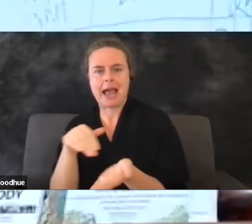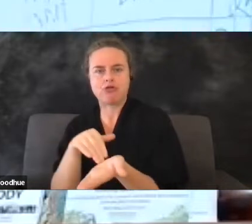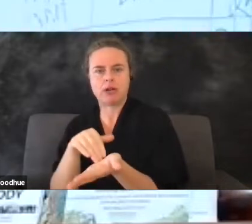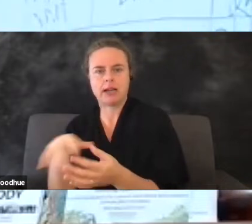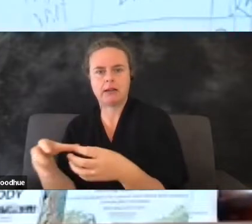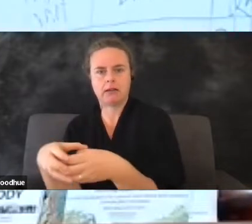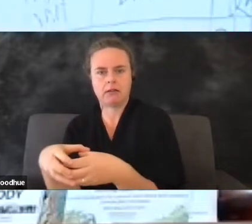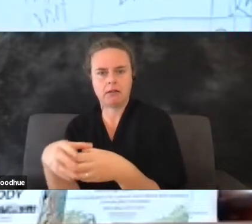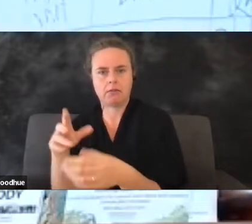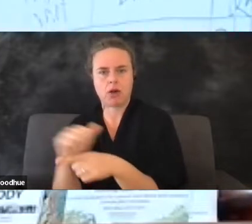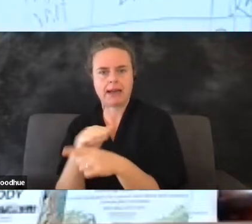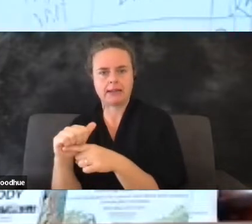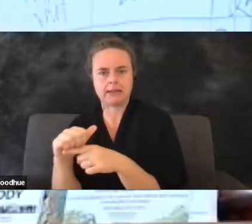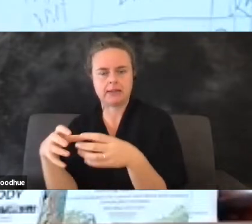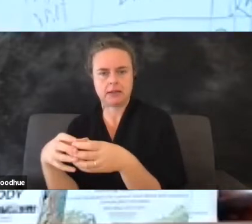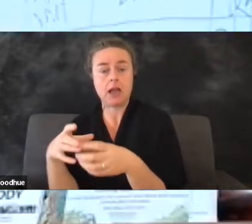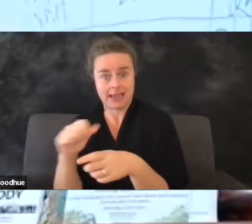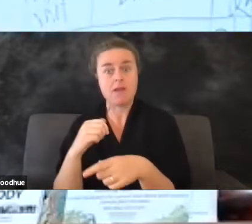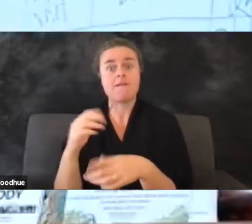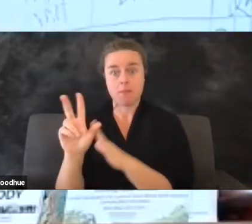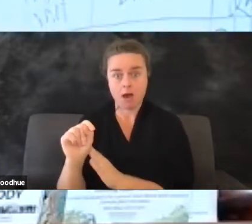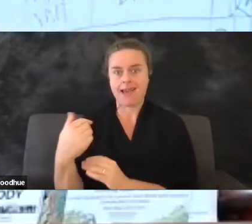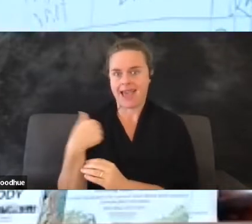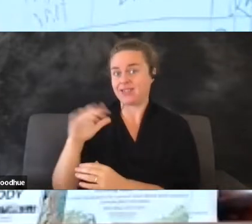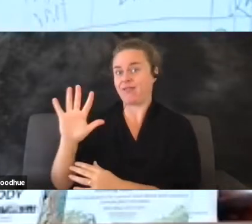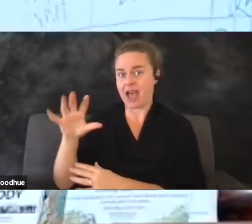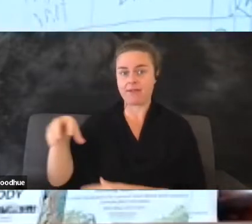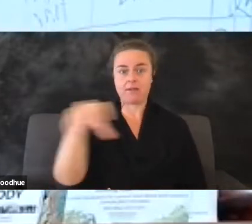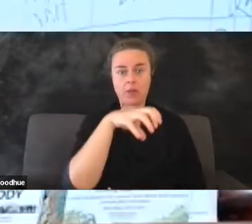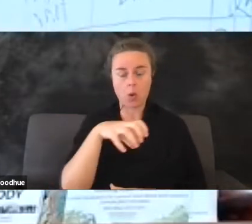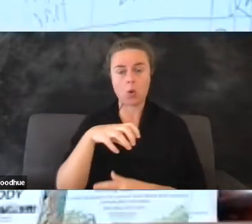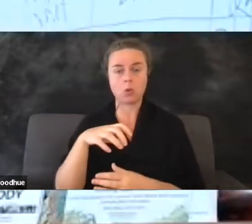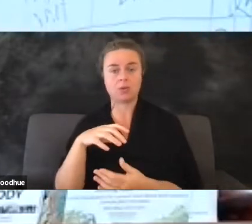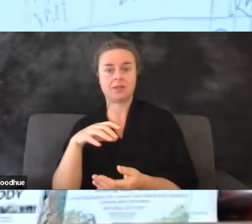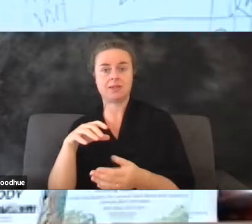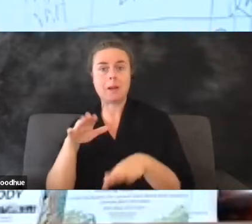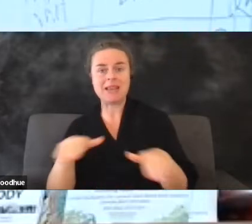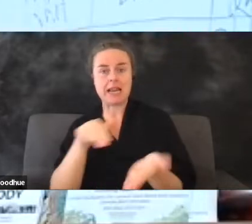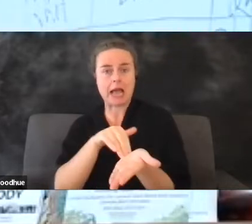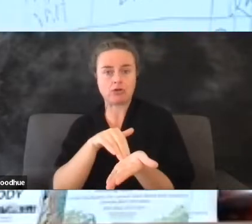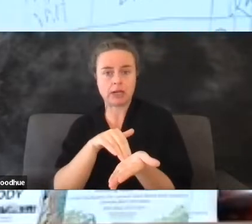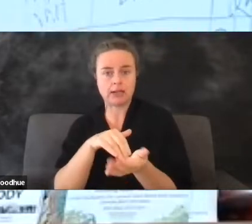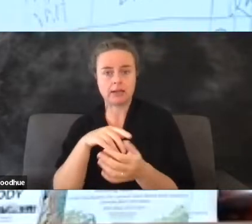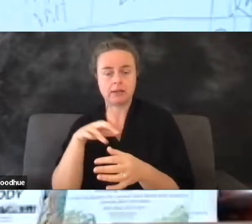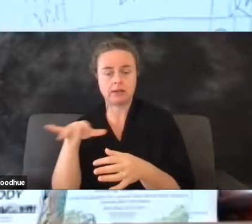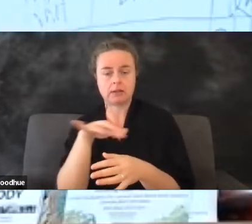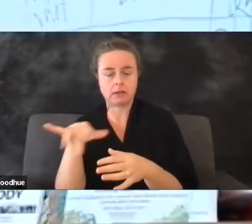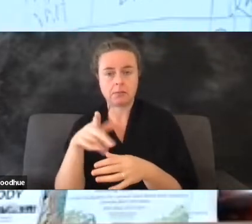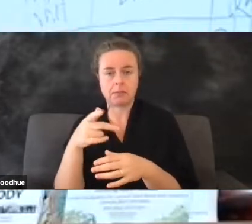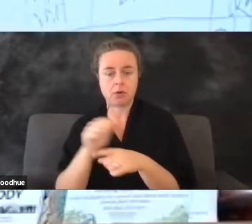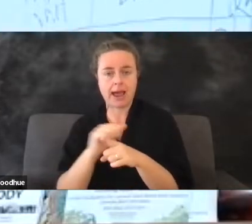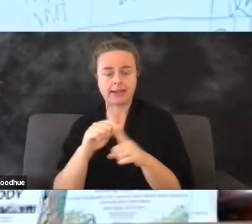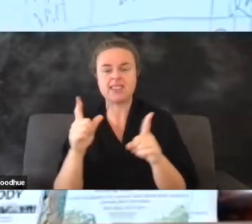have 5 pediatric practices who partner with parent-child centers to embed that person who is part of the